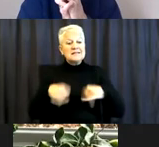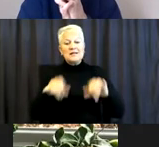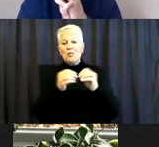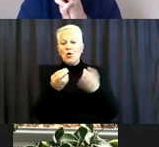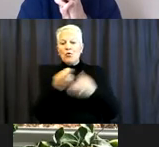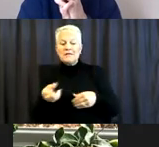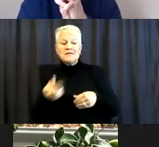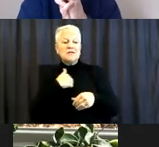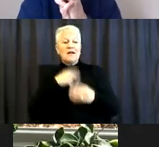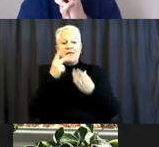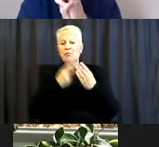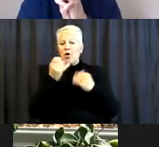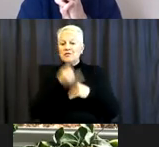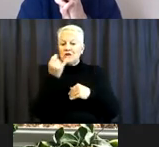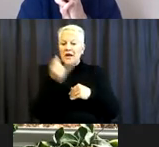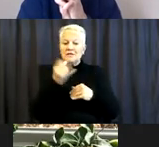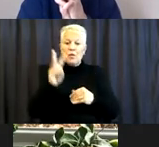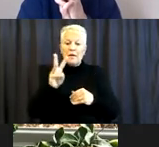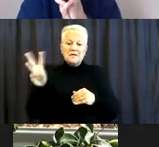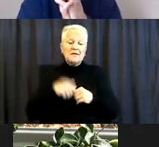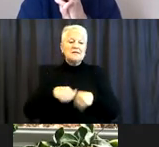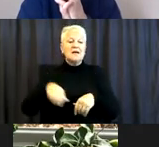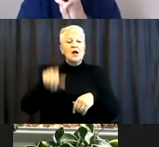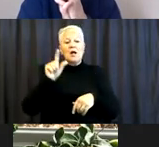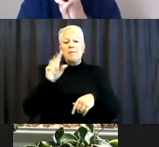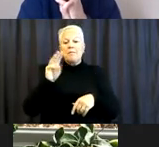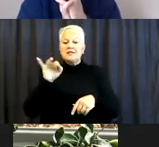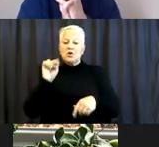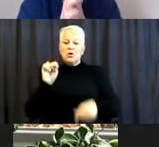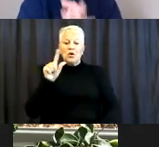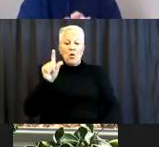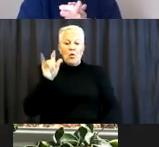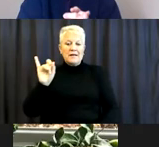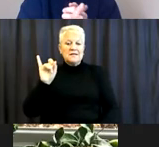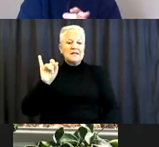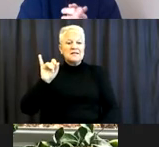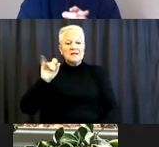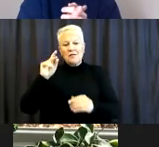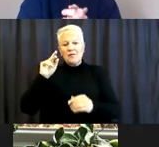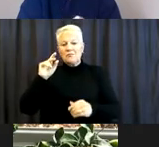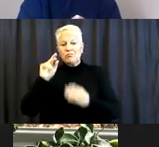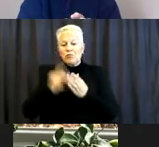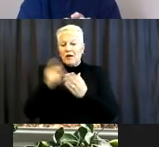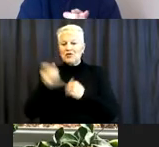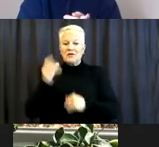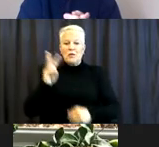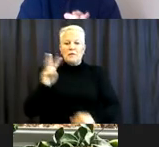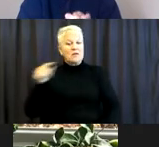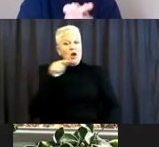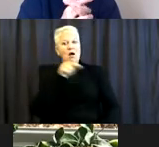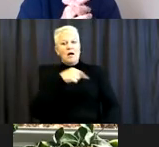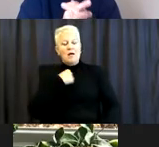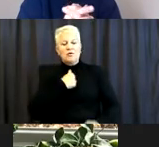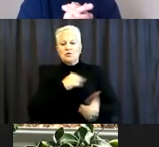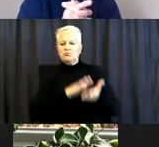resources, the project website, the low incidence project website. Want to call this one out for sure. This